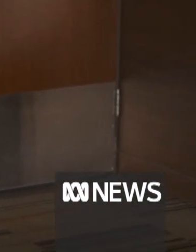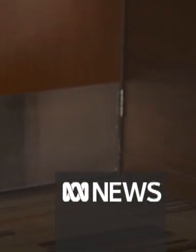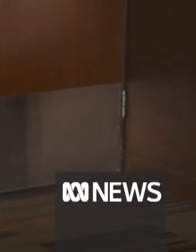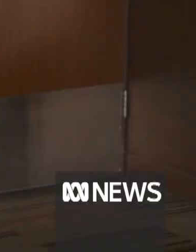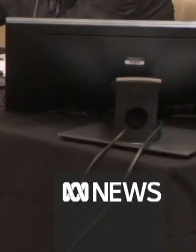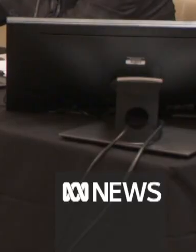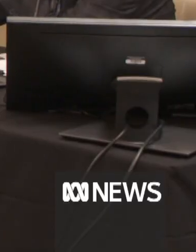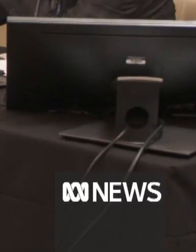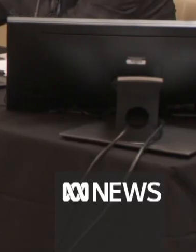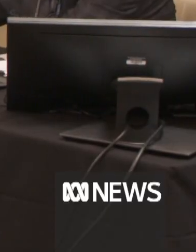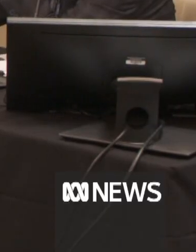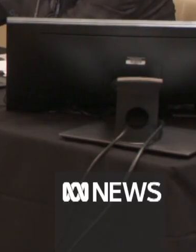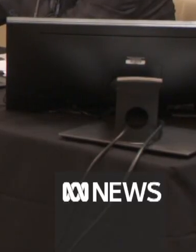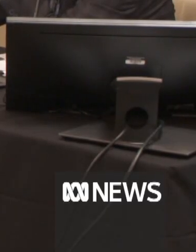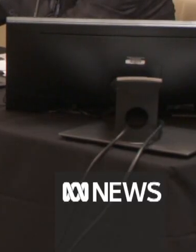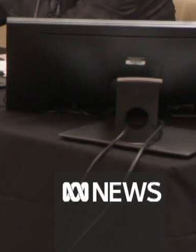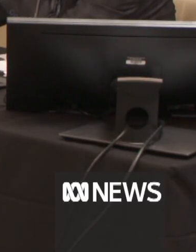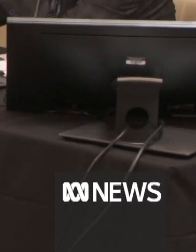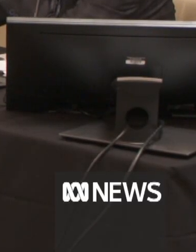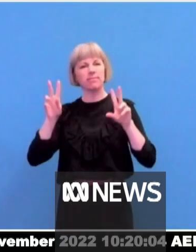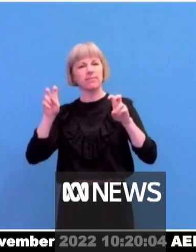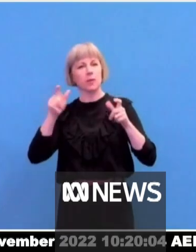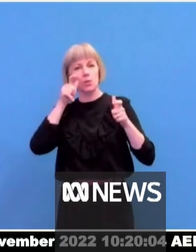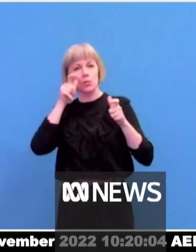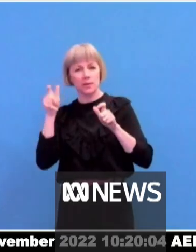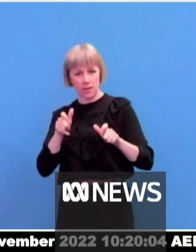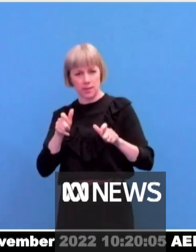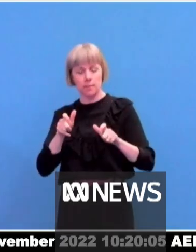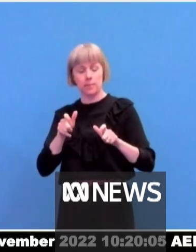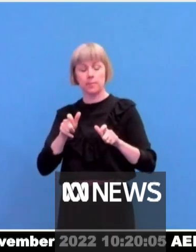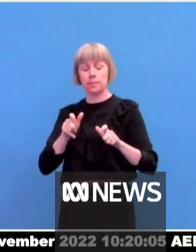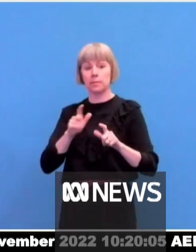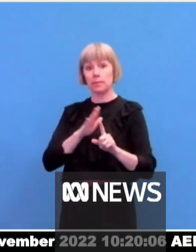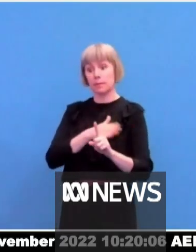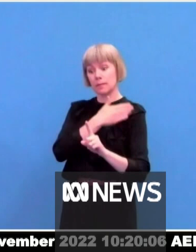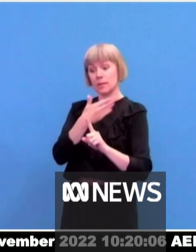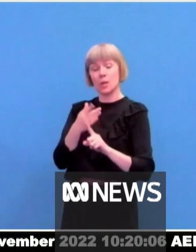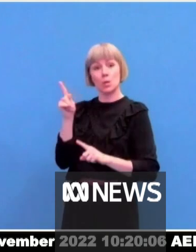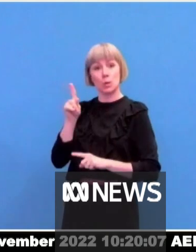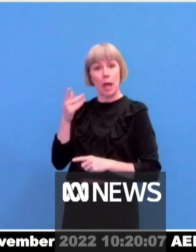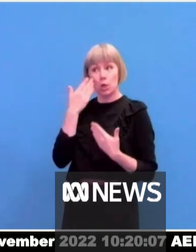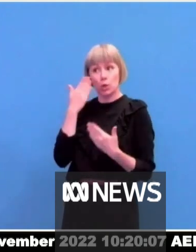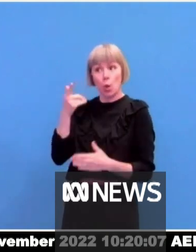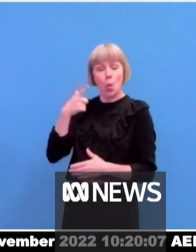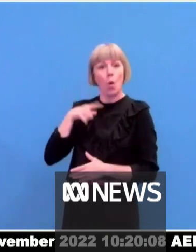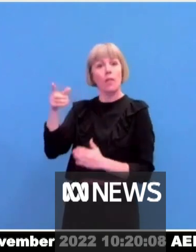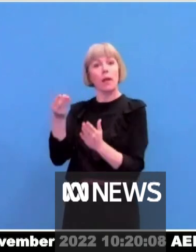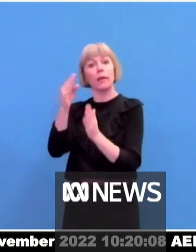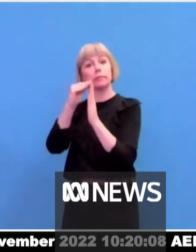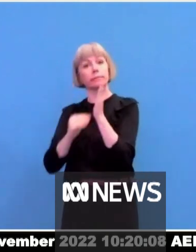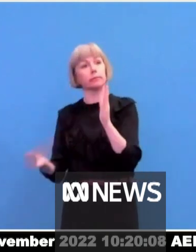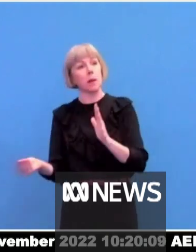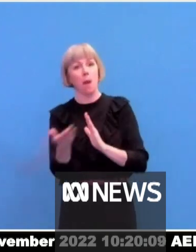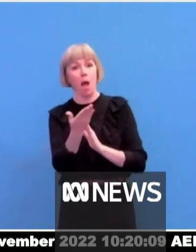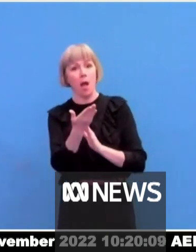to be taken over by Victoria's state trustees. To this day, you do not know why the application was made, is That's